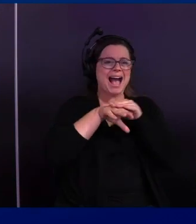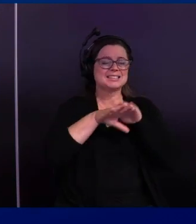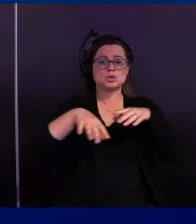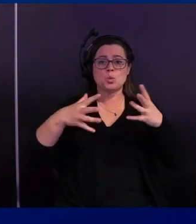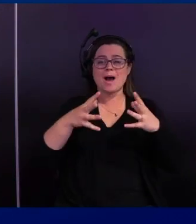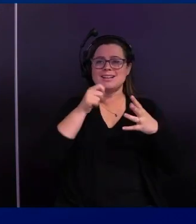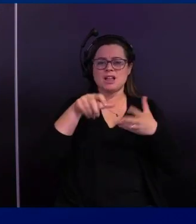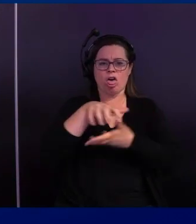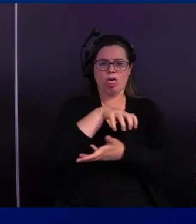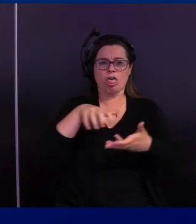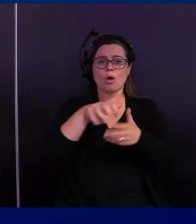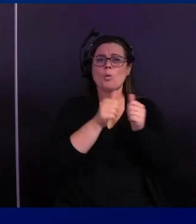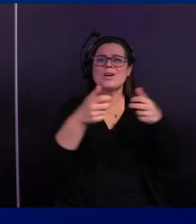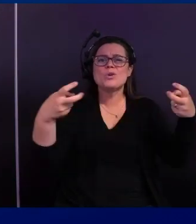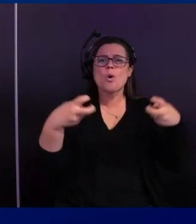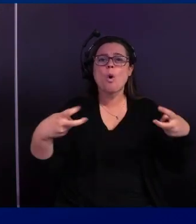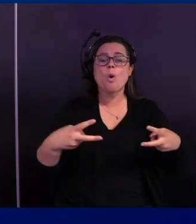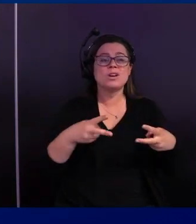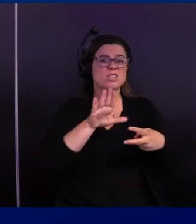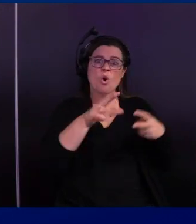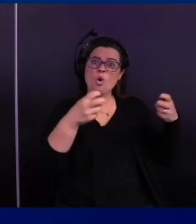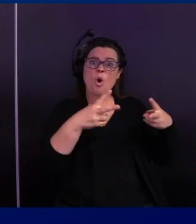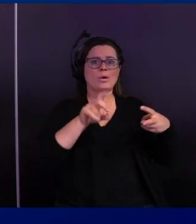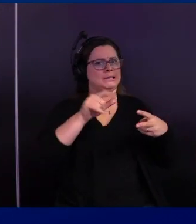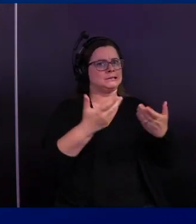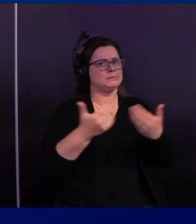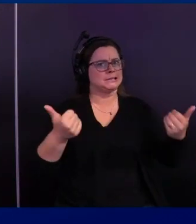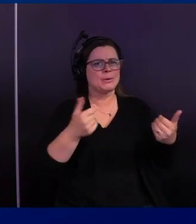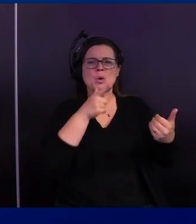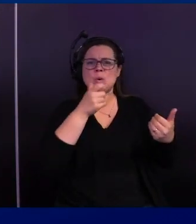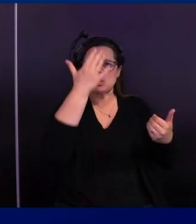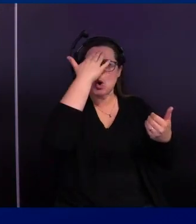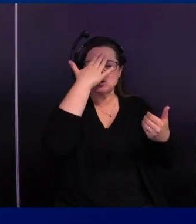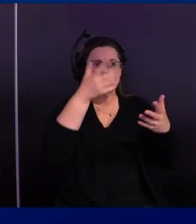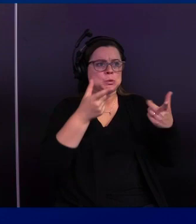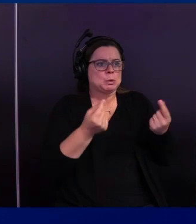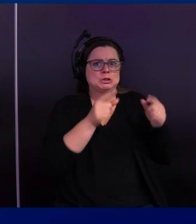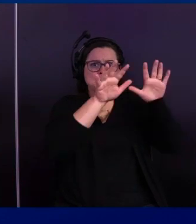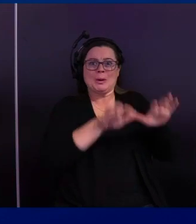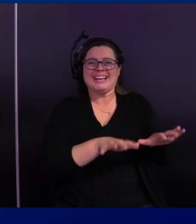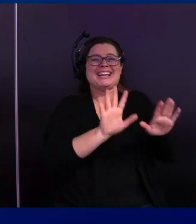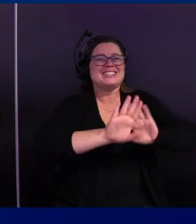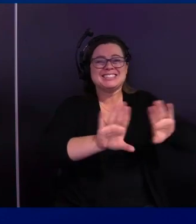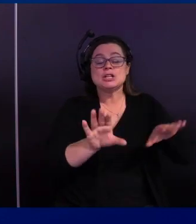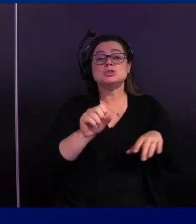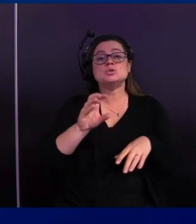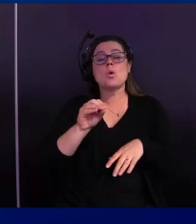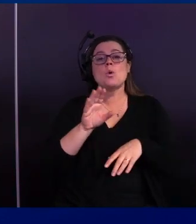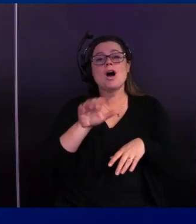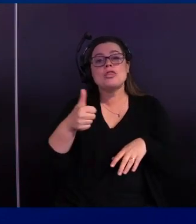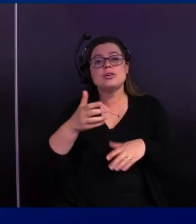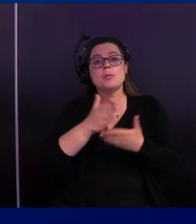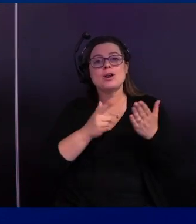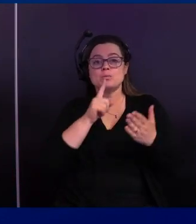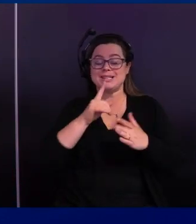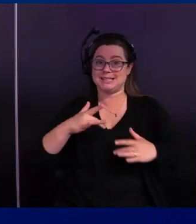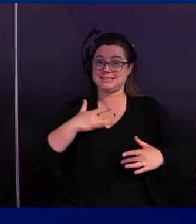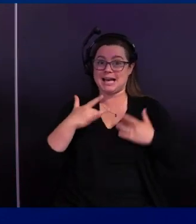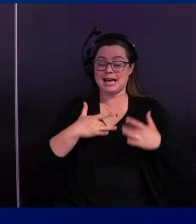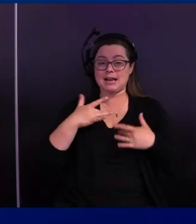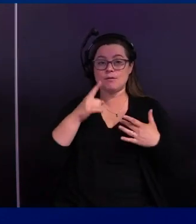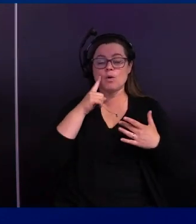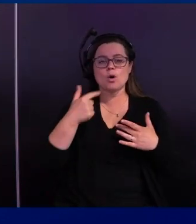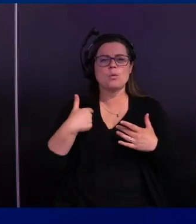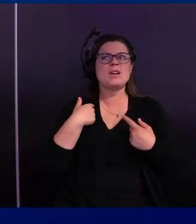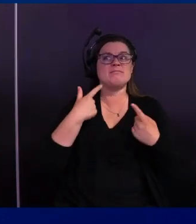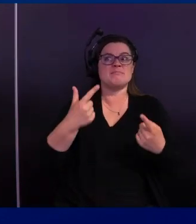your code. Who knows what your code does? And the other part that I'm super excited about, and we've been investing